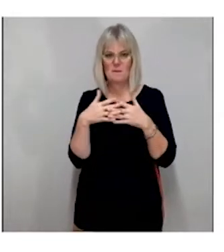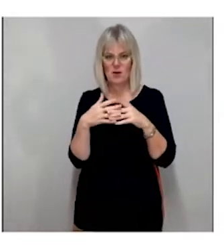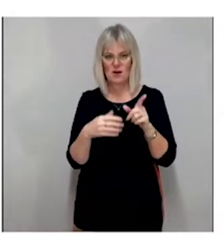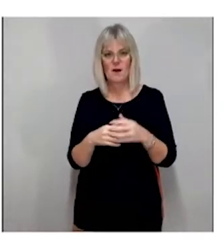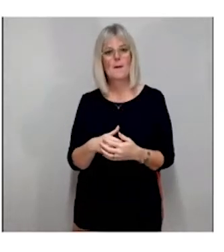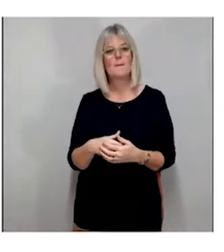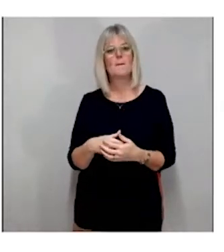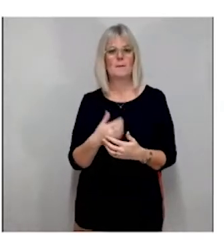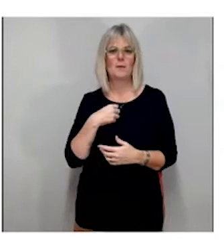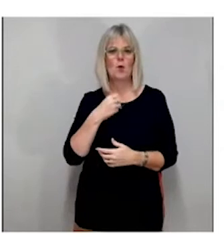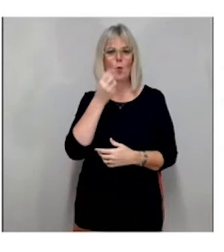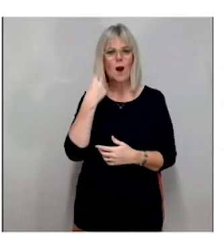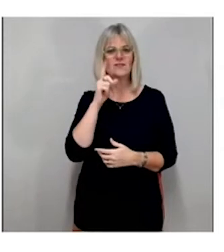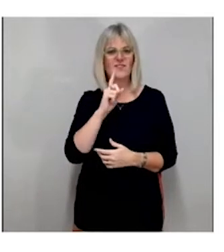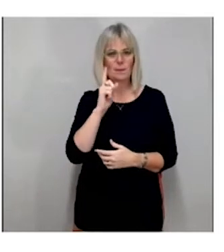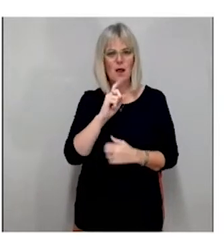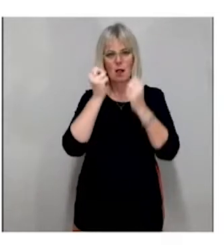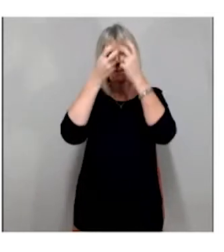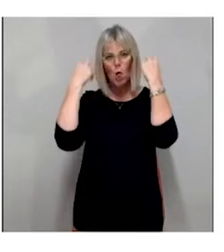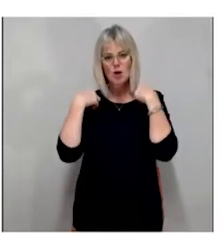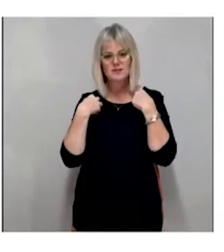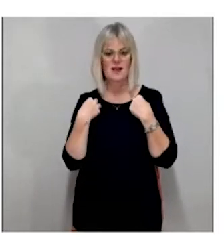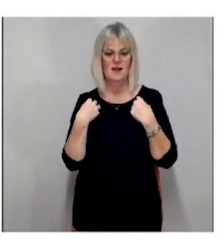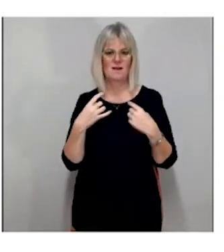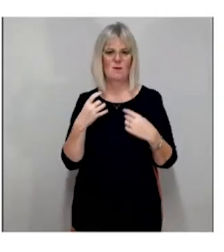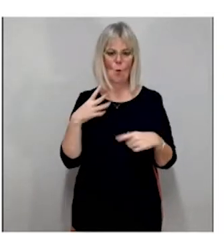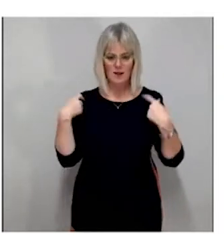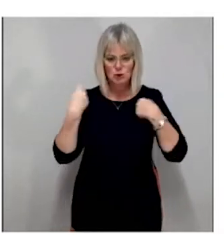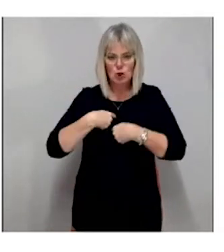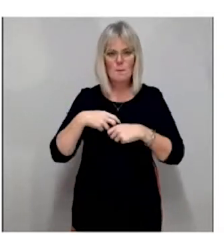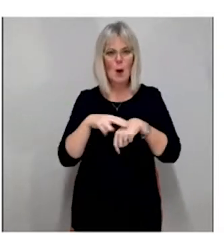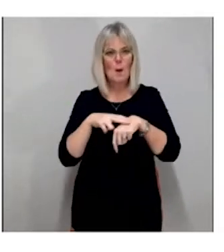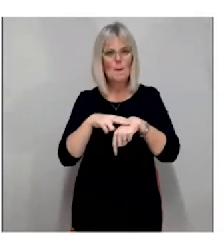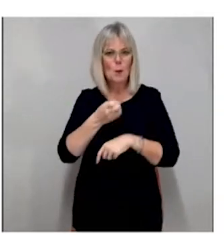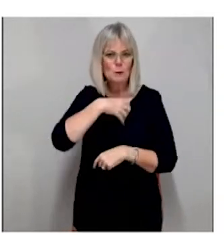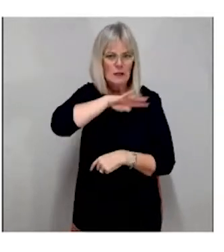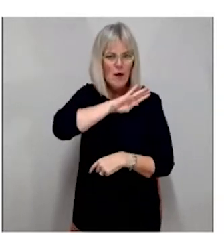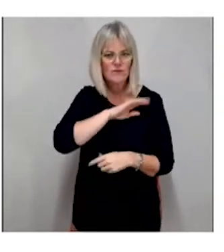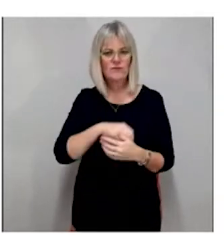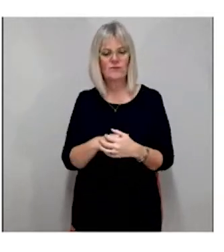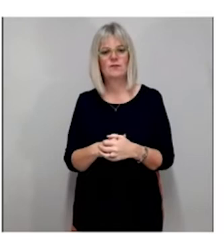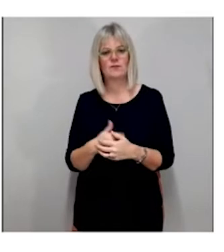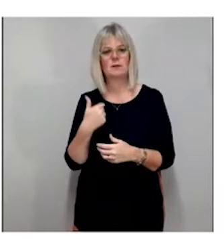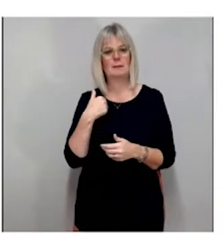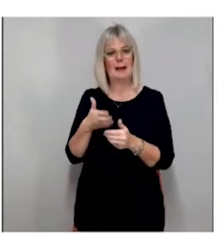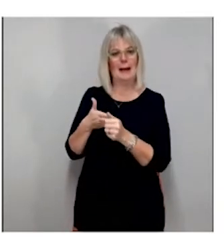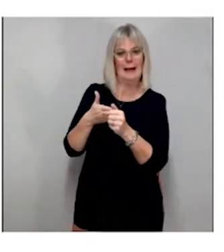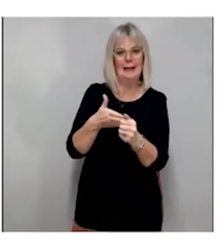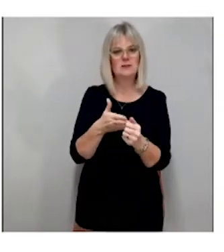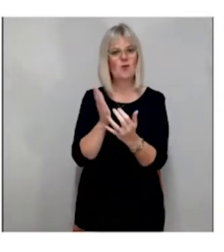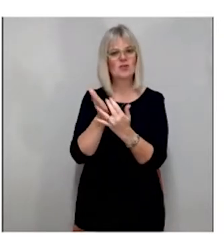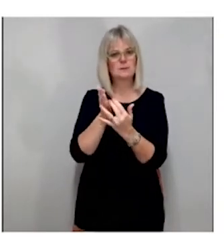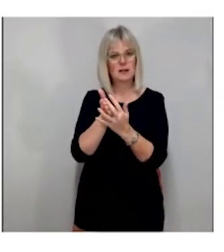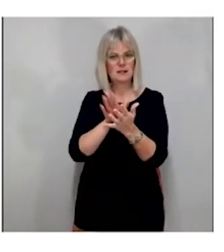scarf. I lead strategic partnerships and policy for accessibility at Microsoft, and I am thrilled to be here at TechShare